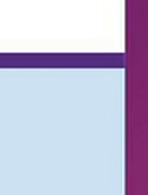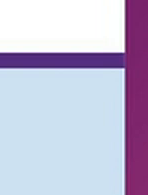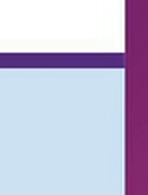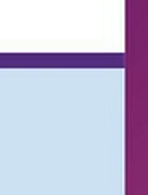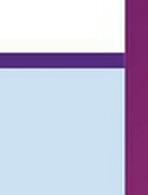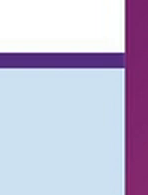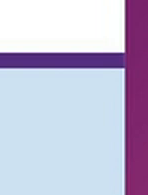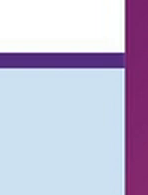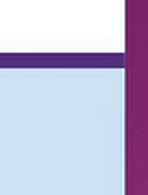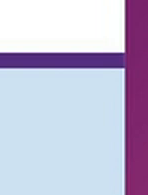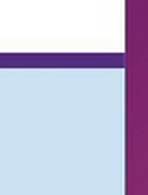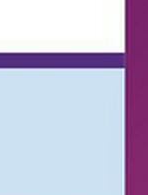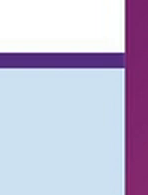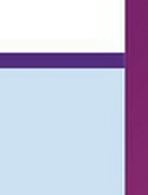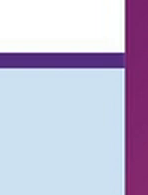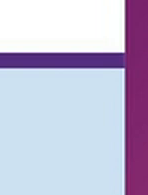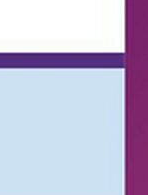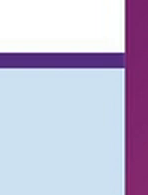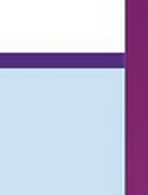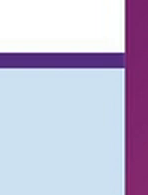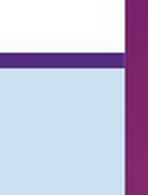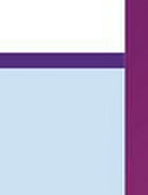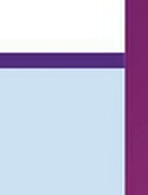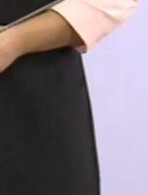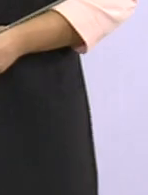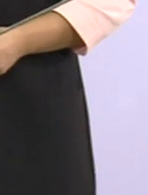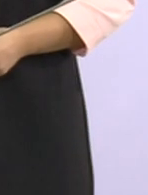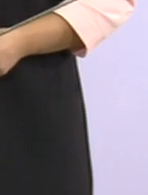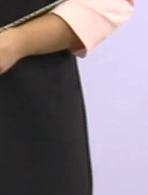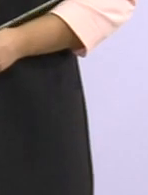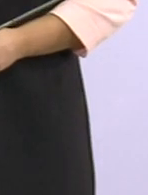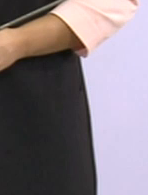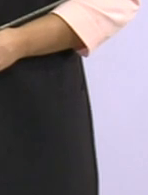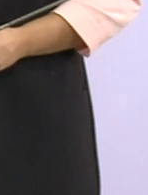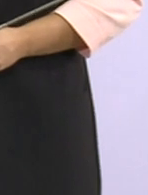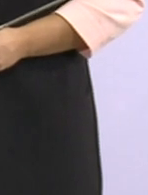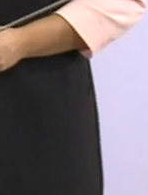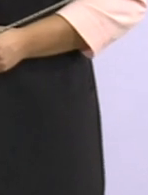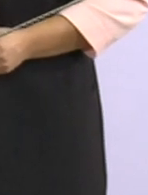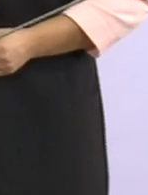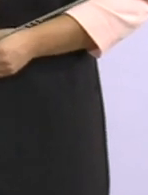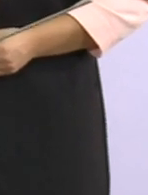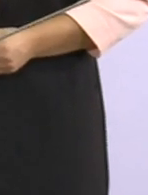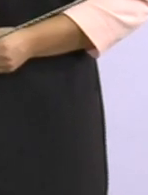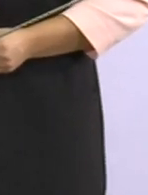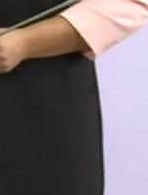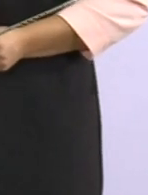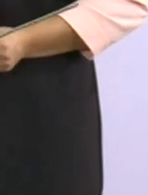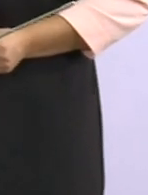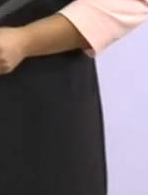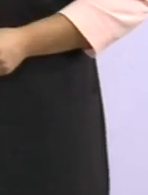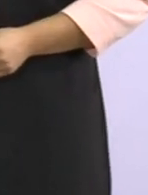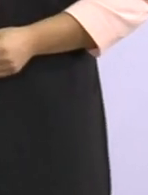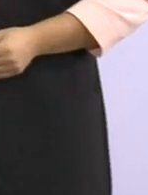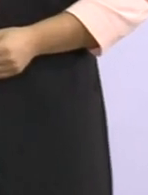last sentence, she wanted to know how I was. Now, children, I want you to learn some idioms related